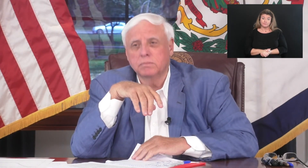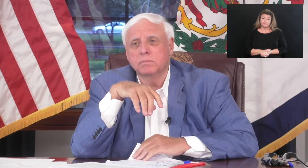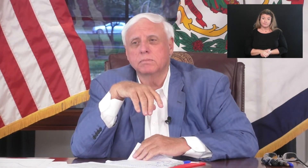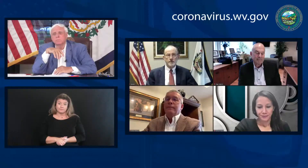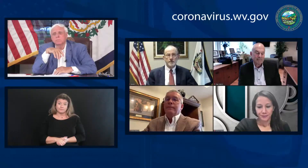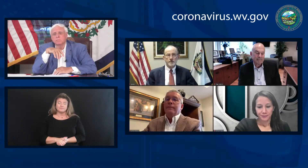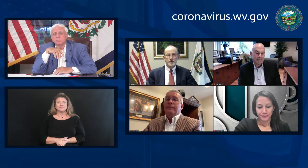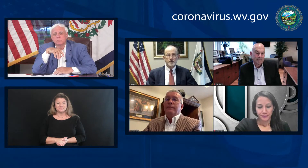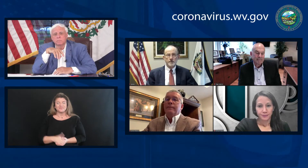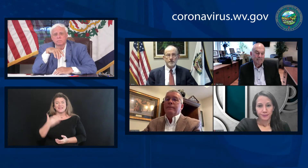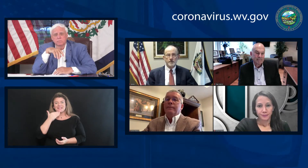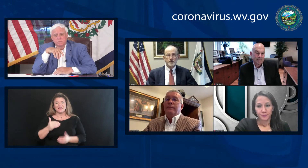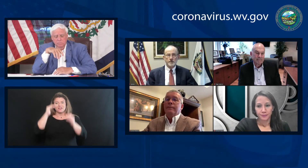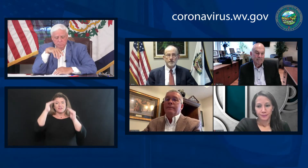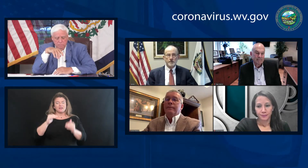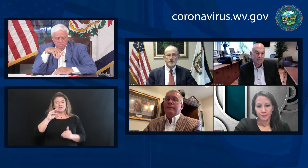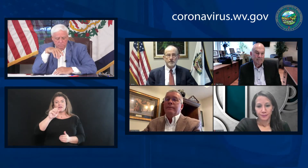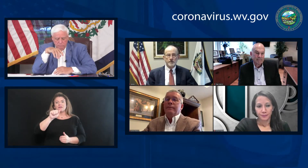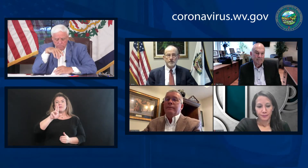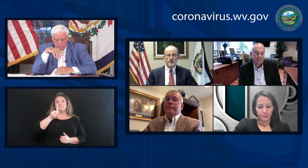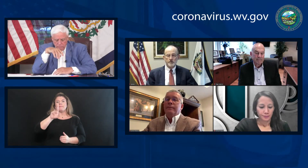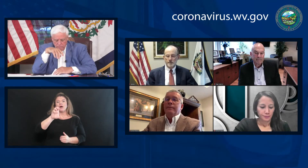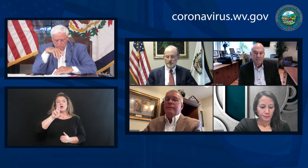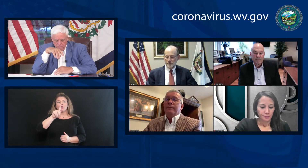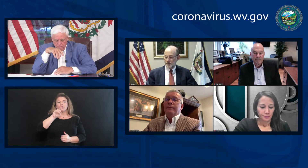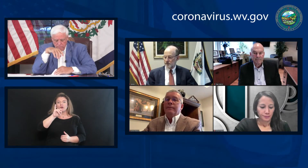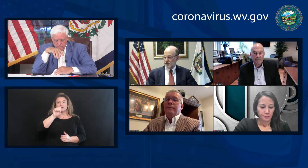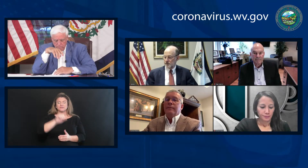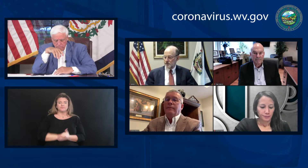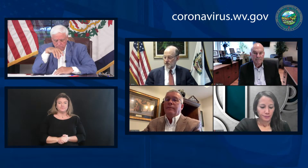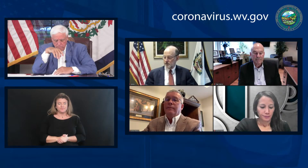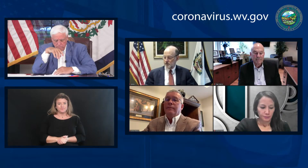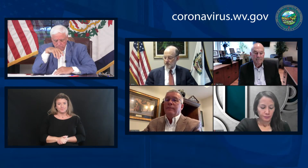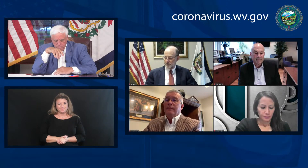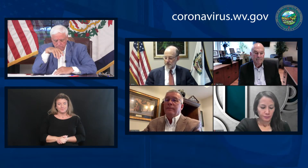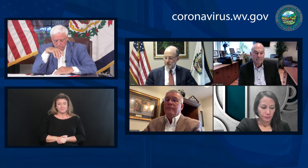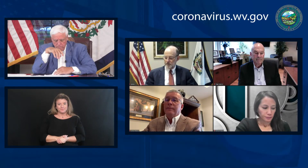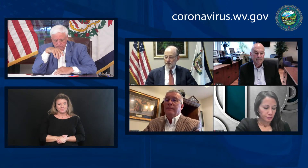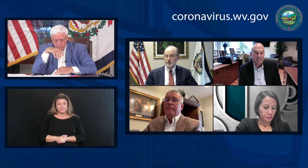All right, thank you, Paul. Next, we'll go to Mark Curtis with Next Star Media.